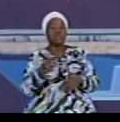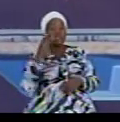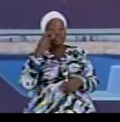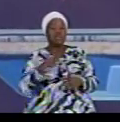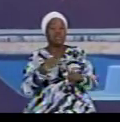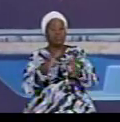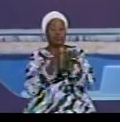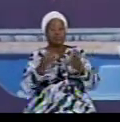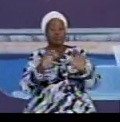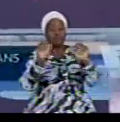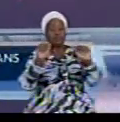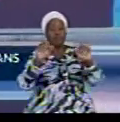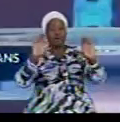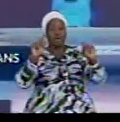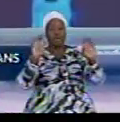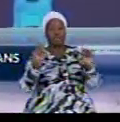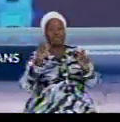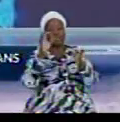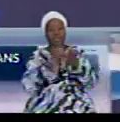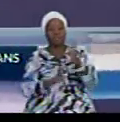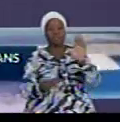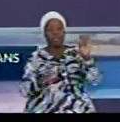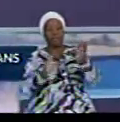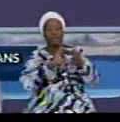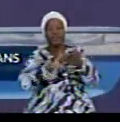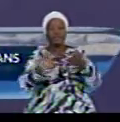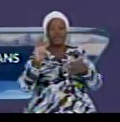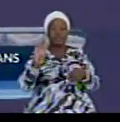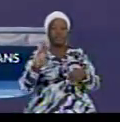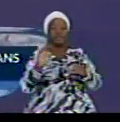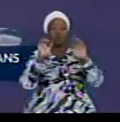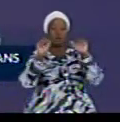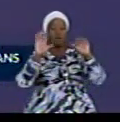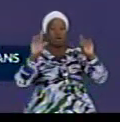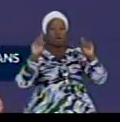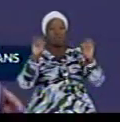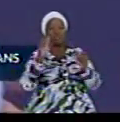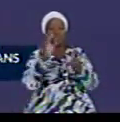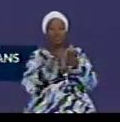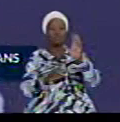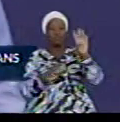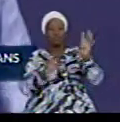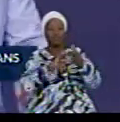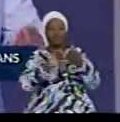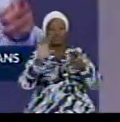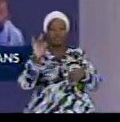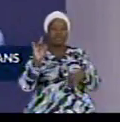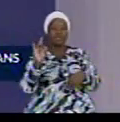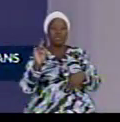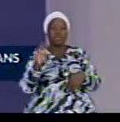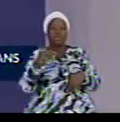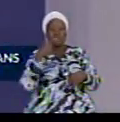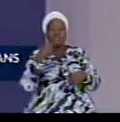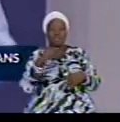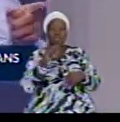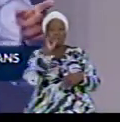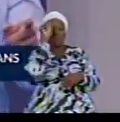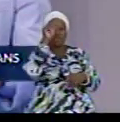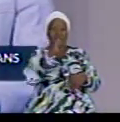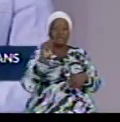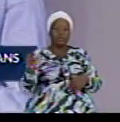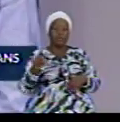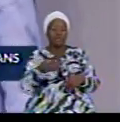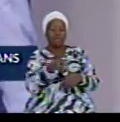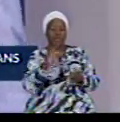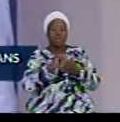Acts chapter 8. We're reading from verse 4. Acts chapter 8, verse 4. It says, therefore, they that